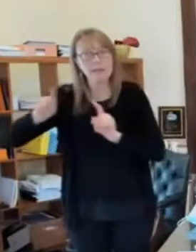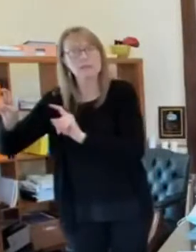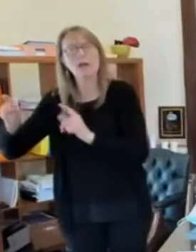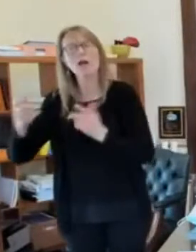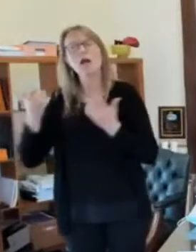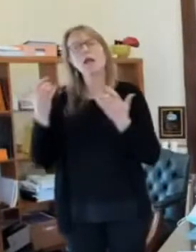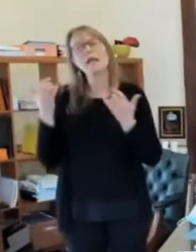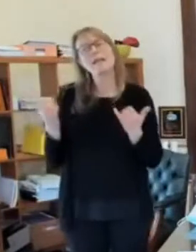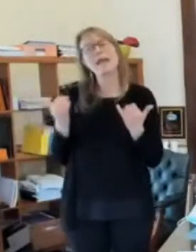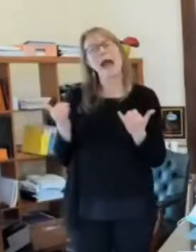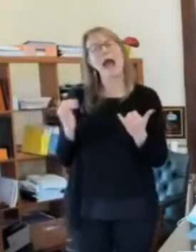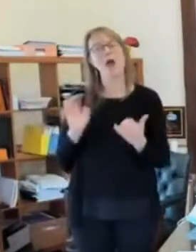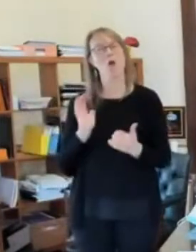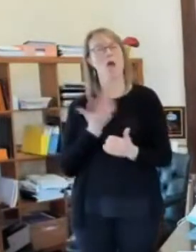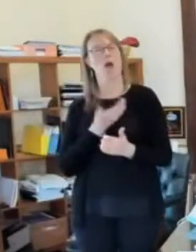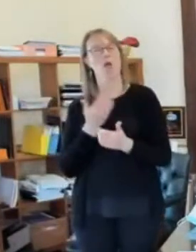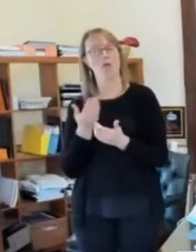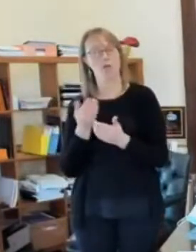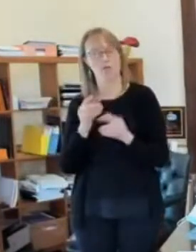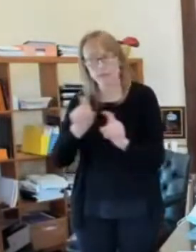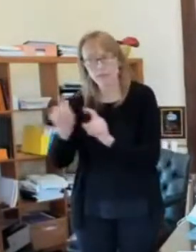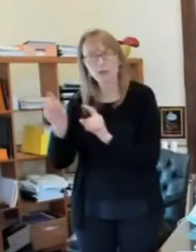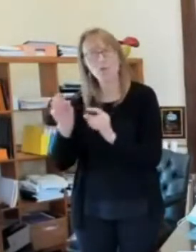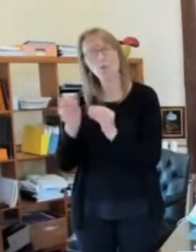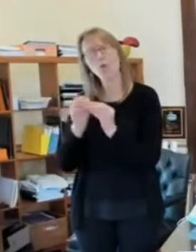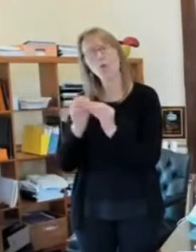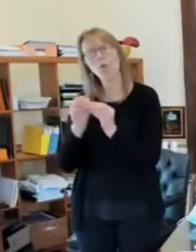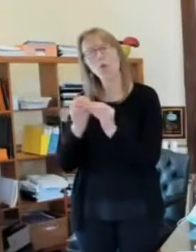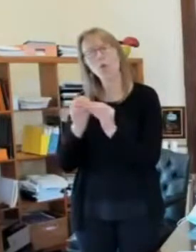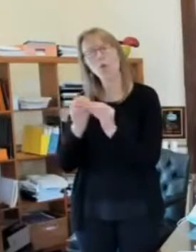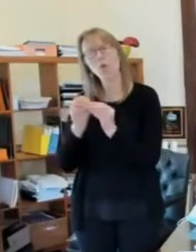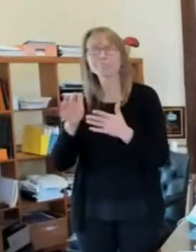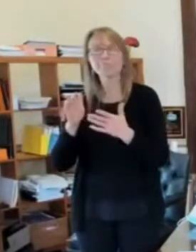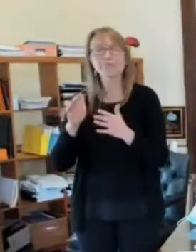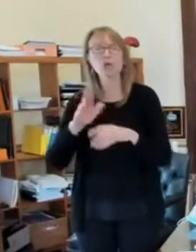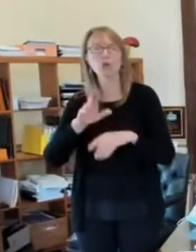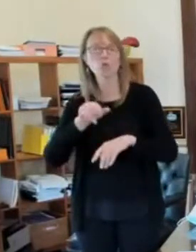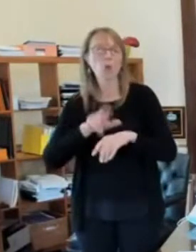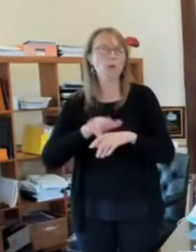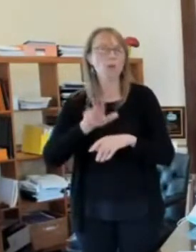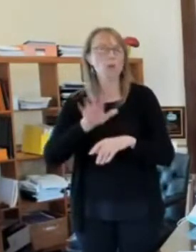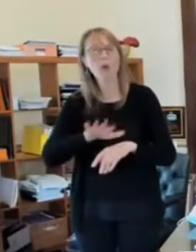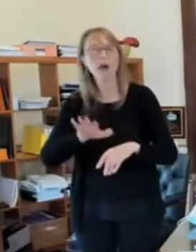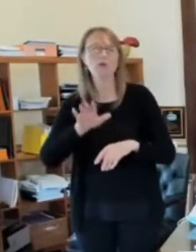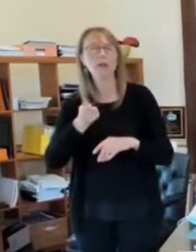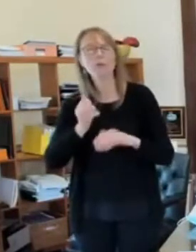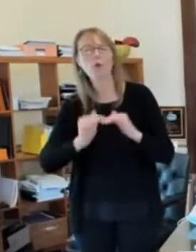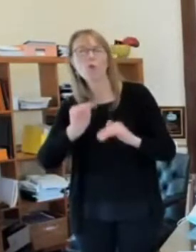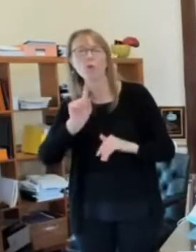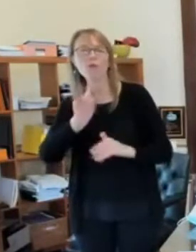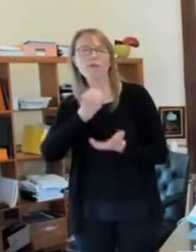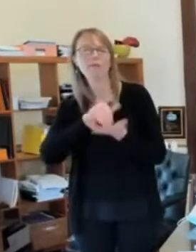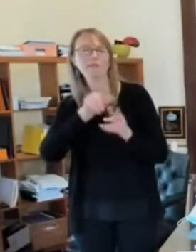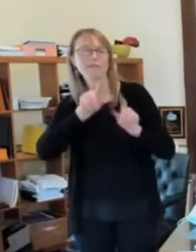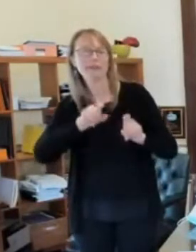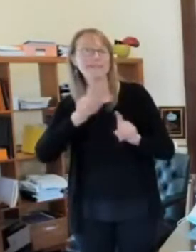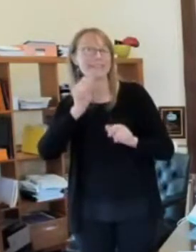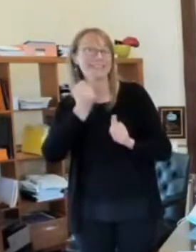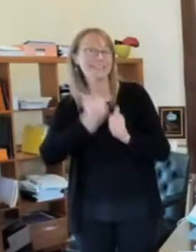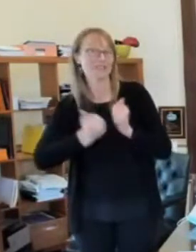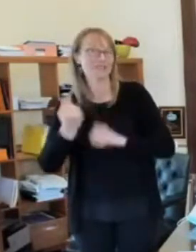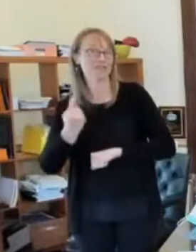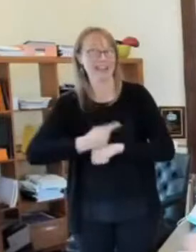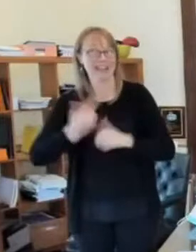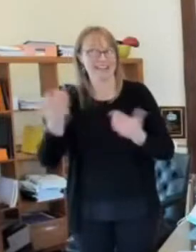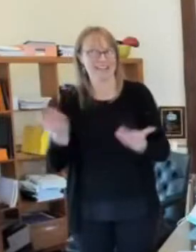of a normal level, which is a little over 1,000 tests a day just in the city of St. Louis. So